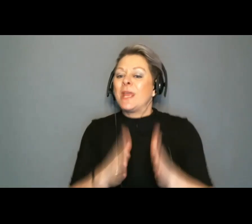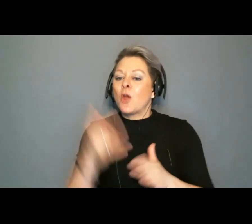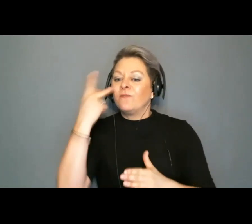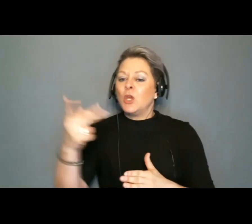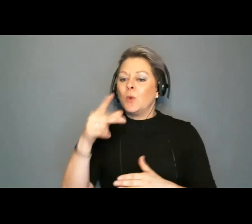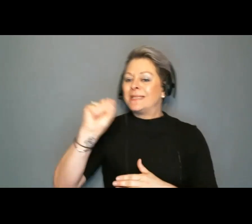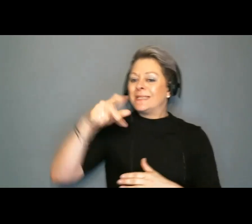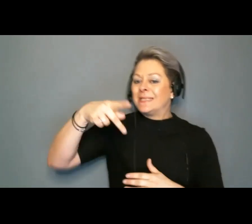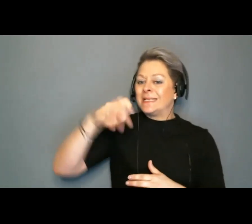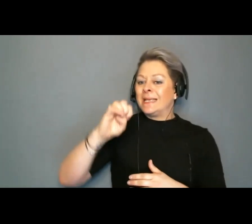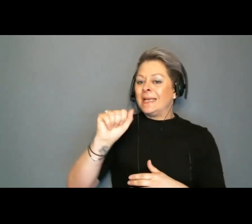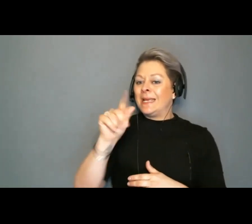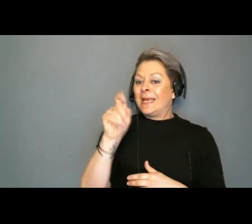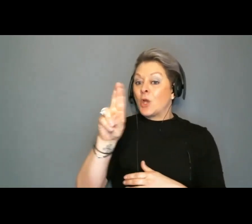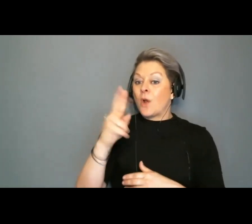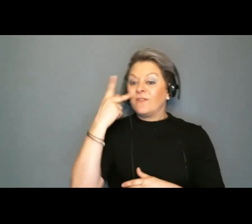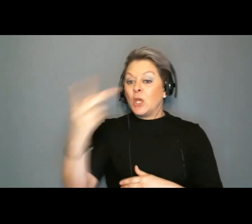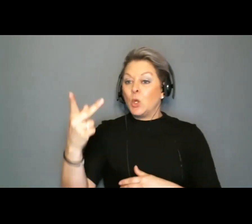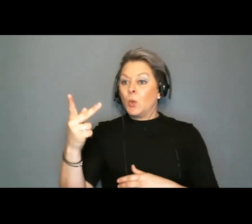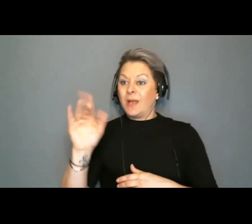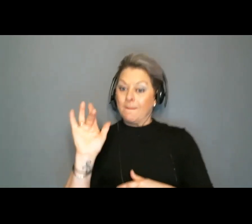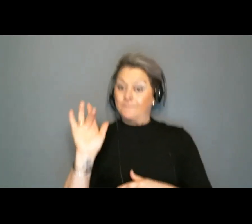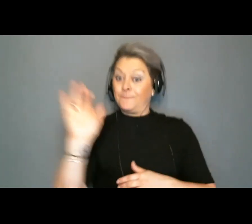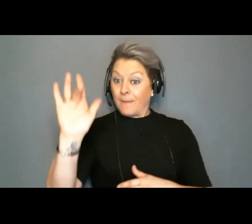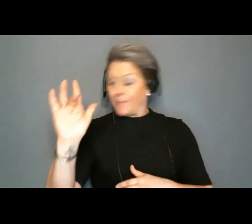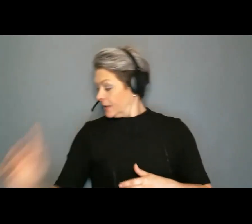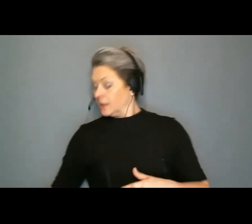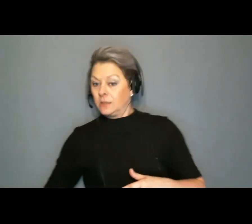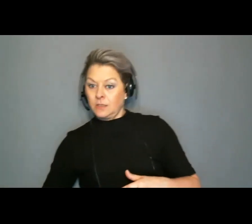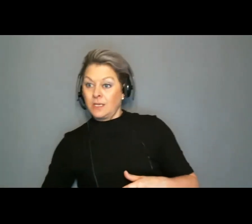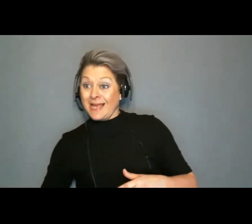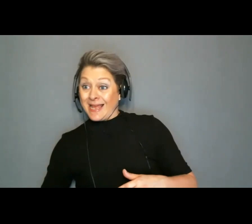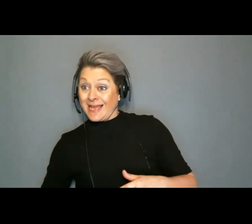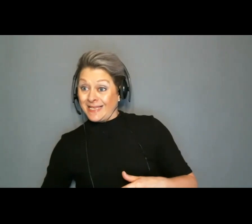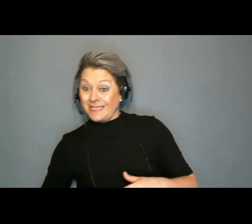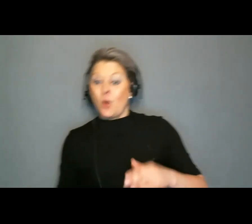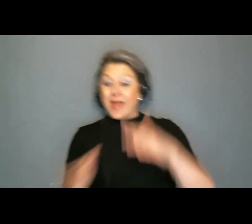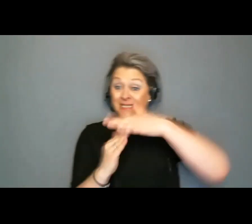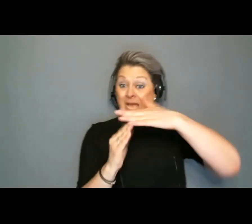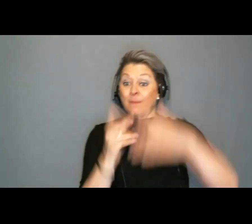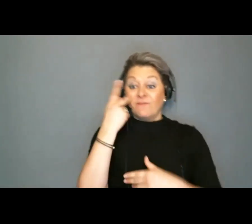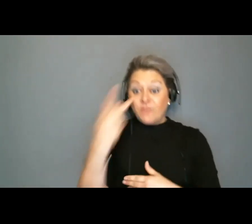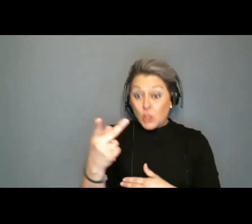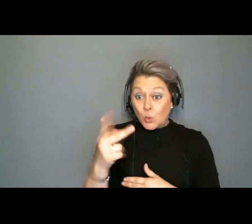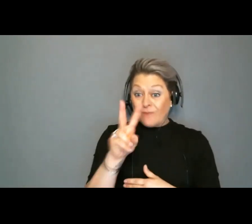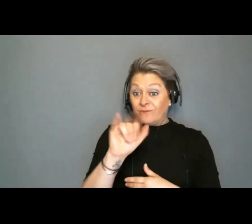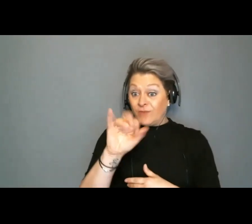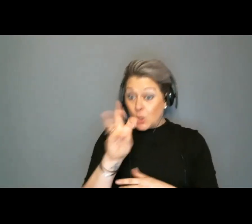right-hand corner. There should be the little square. Or if you click view and say full screen.